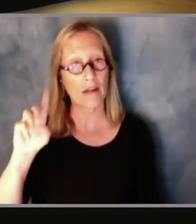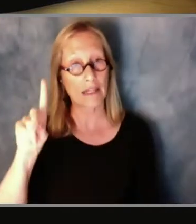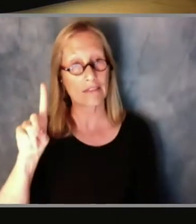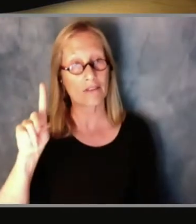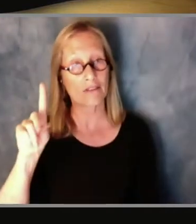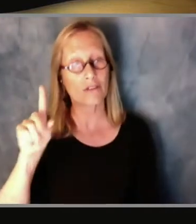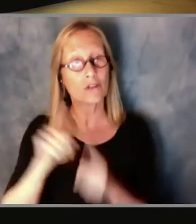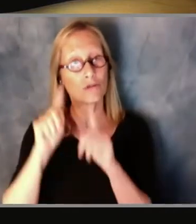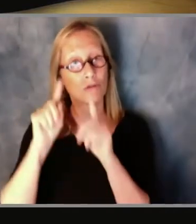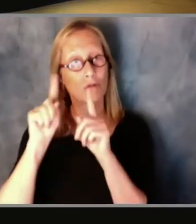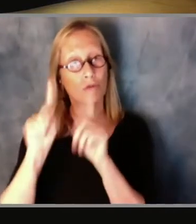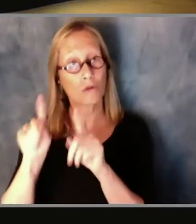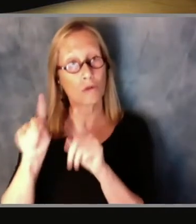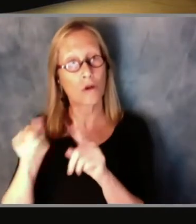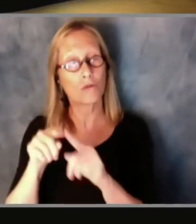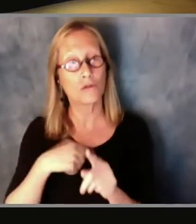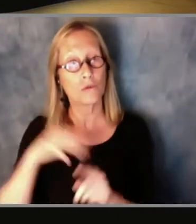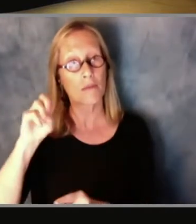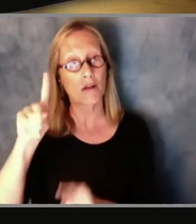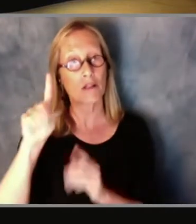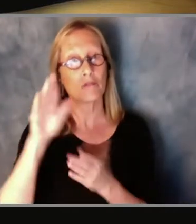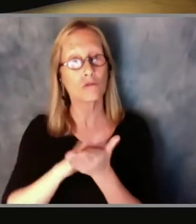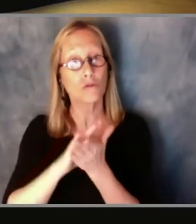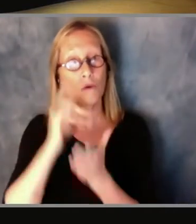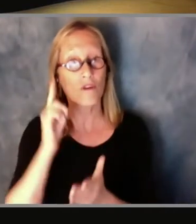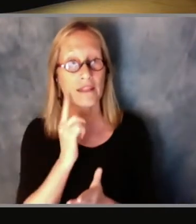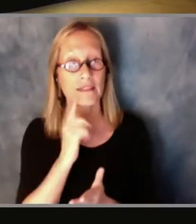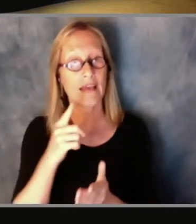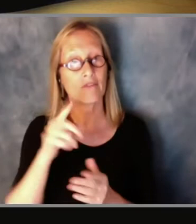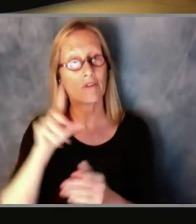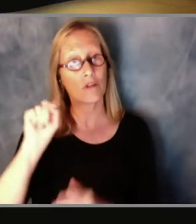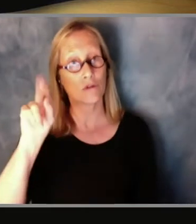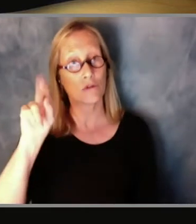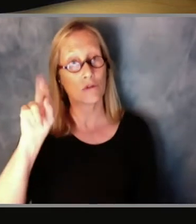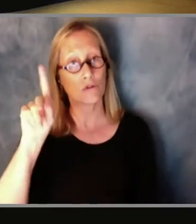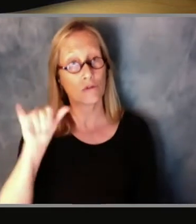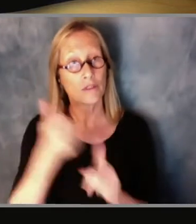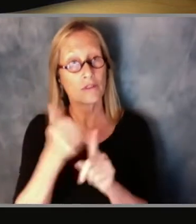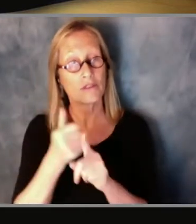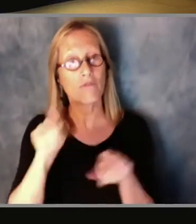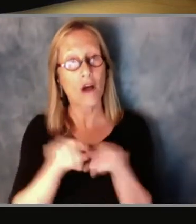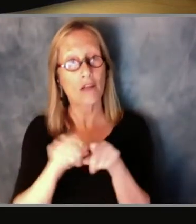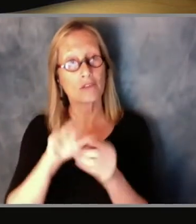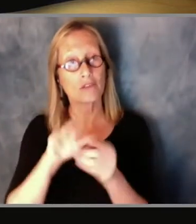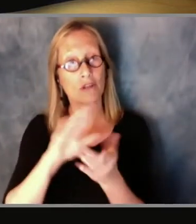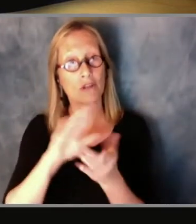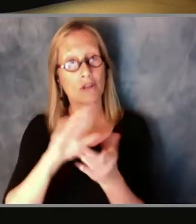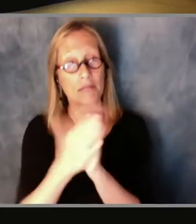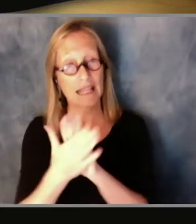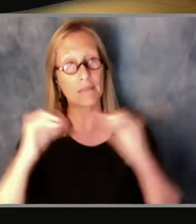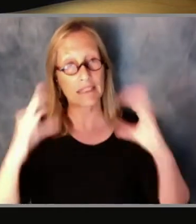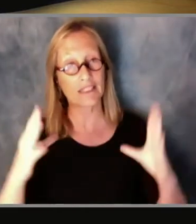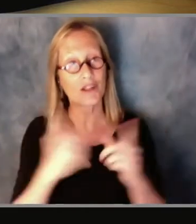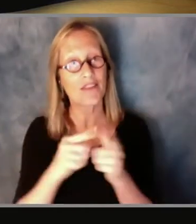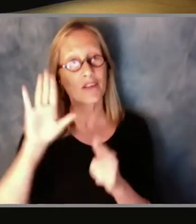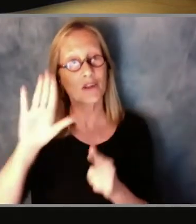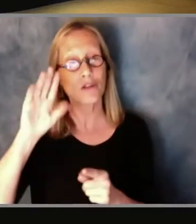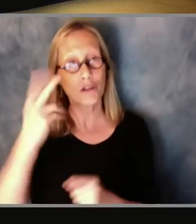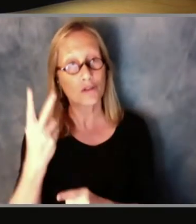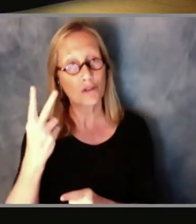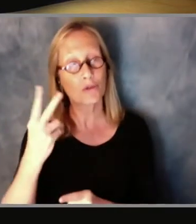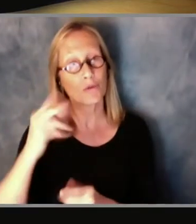she became a teacher. And my two nieces now have master's degrees. So my thing with disabilities